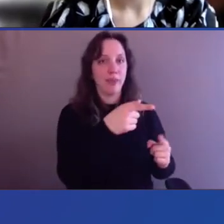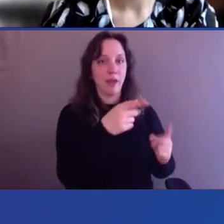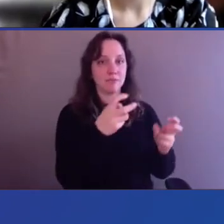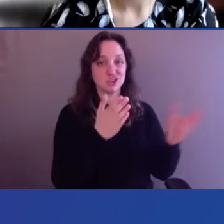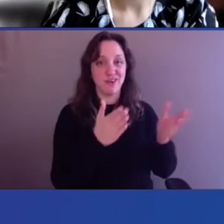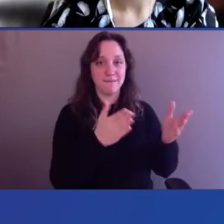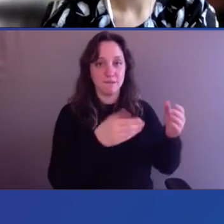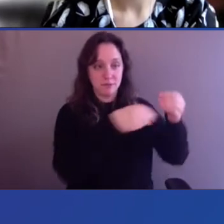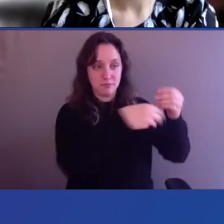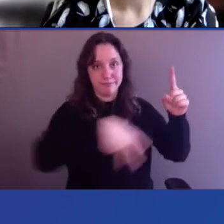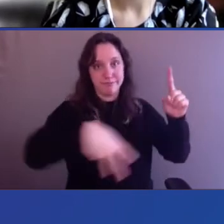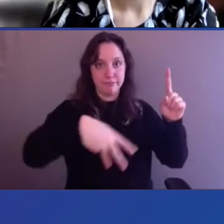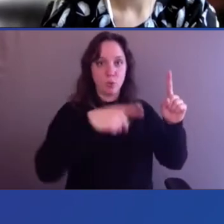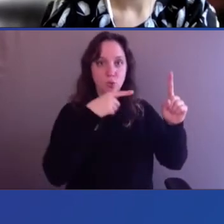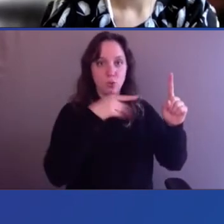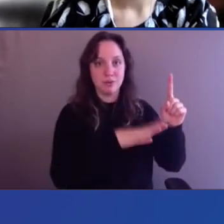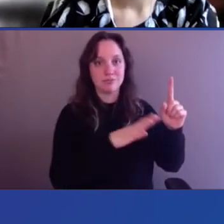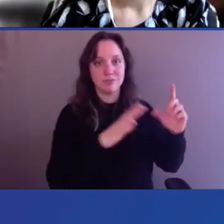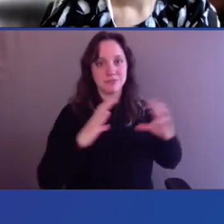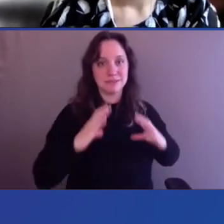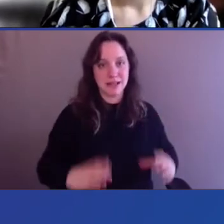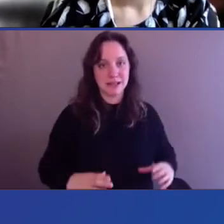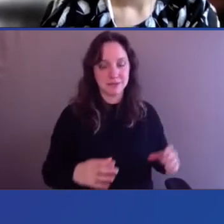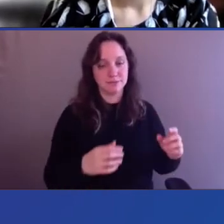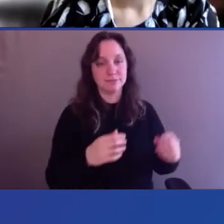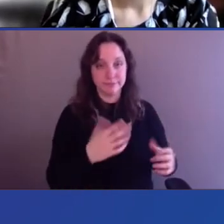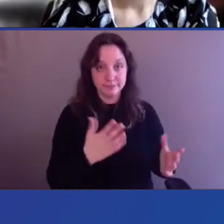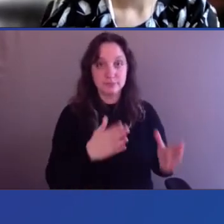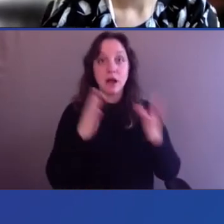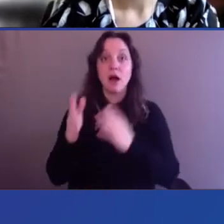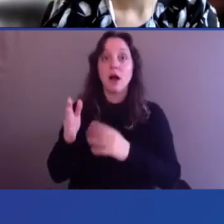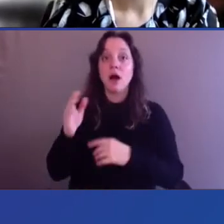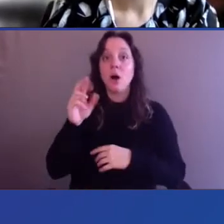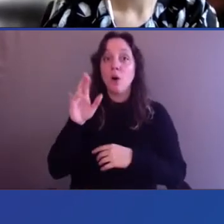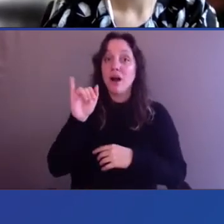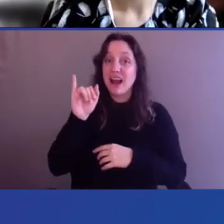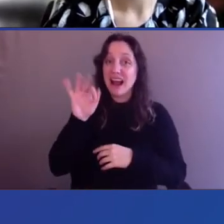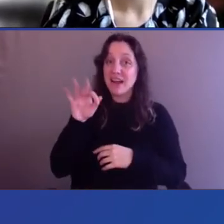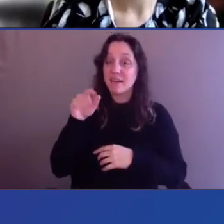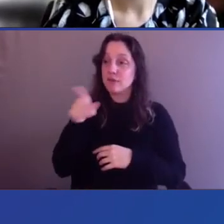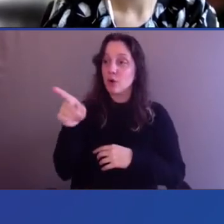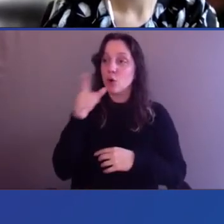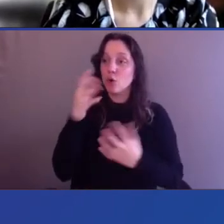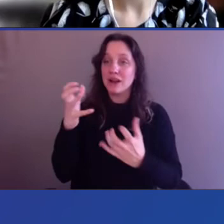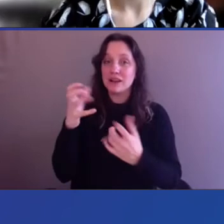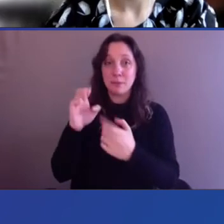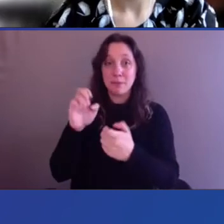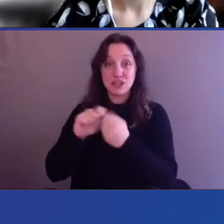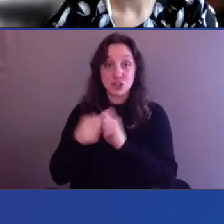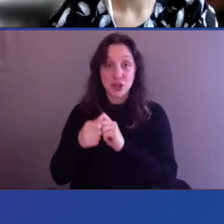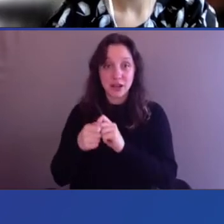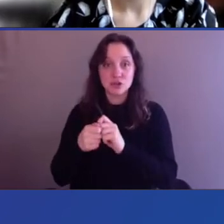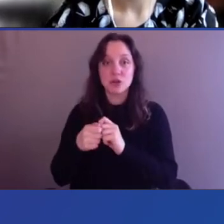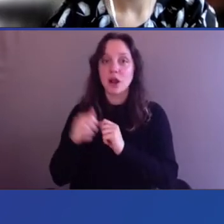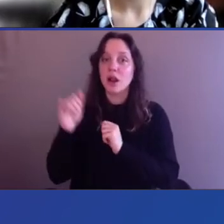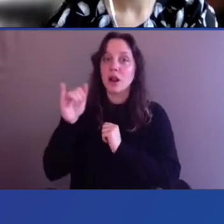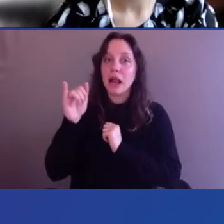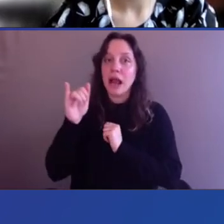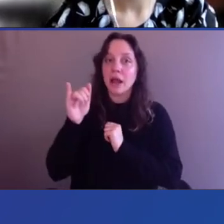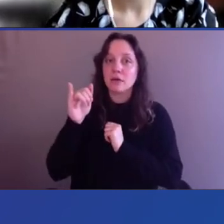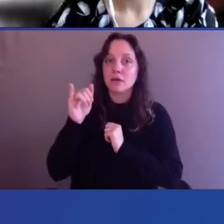better on anything, talk to the people who've been hurt by it first, because they know what they